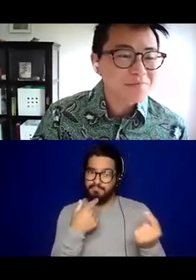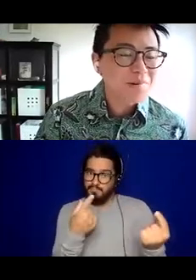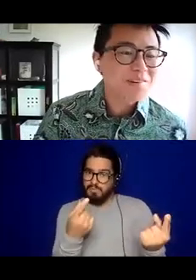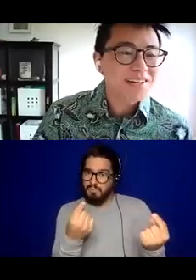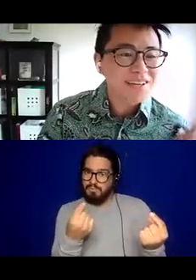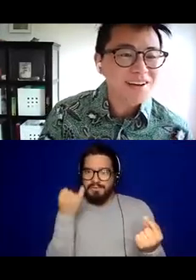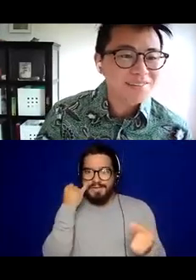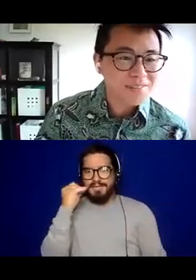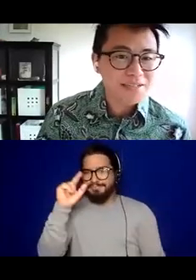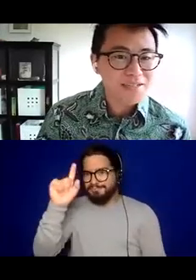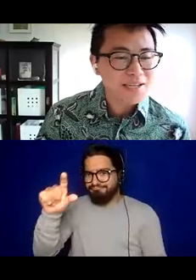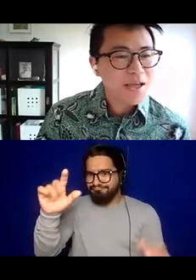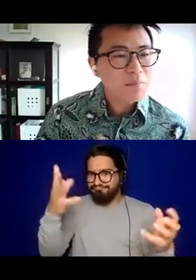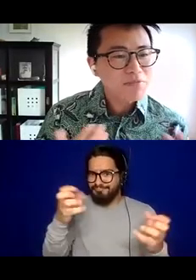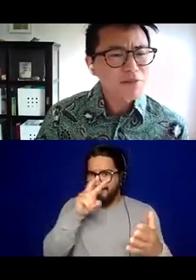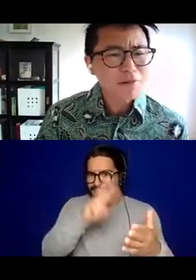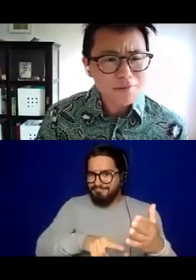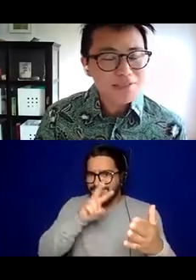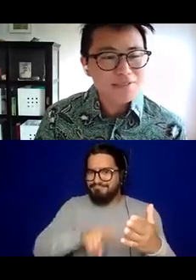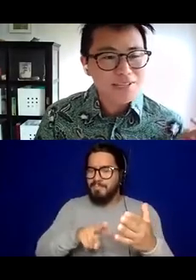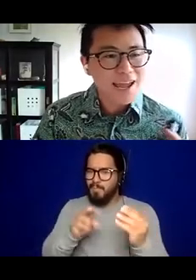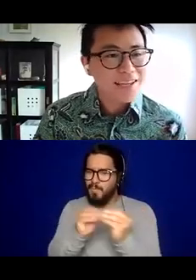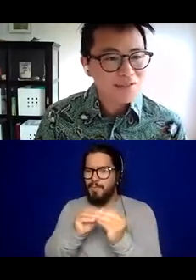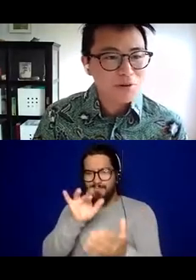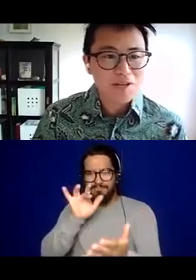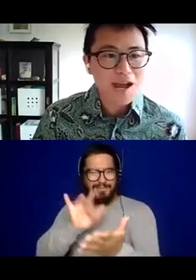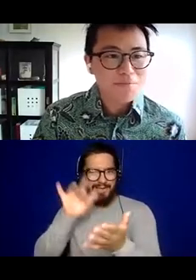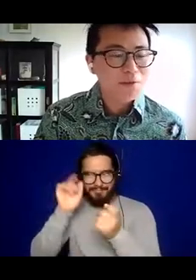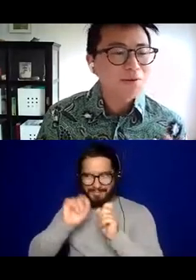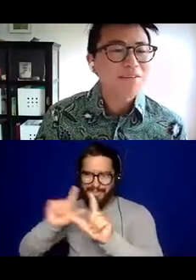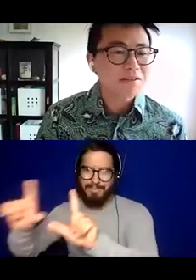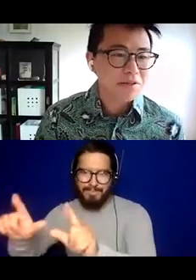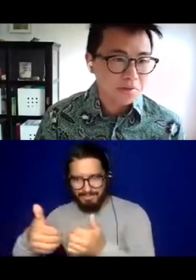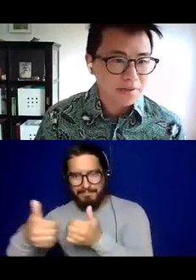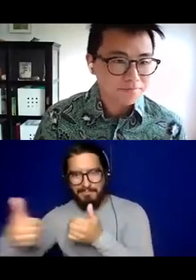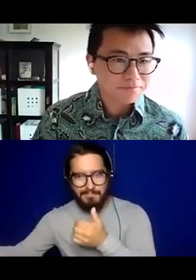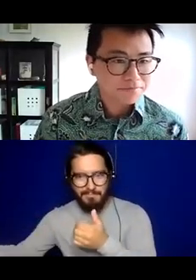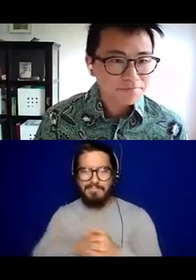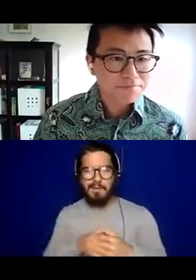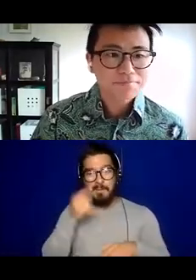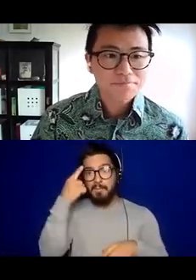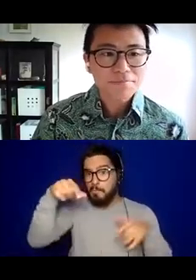to read more, you can click on those links. But for the purposes of today in this workshop, you don't have to read more.